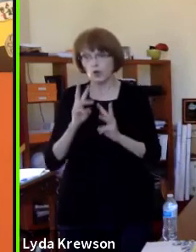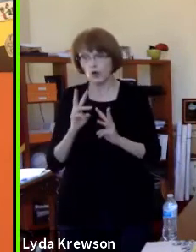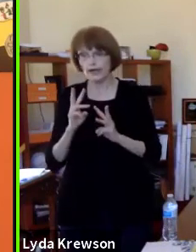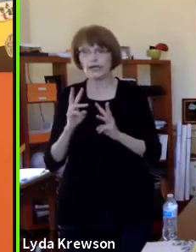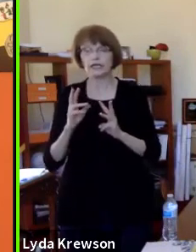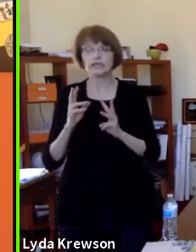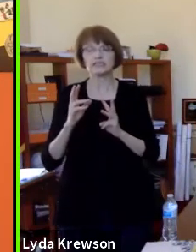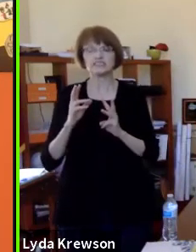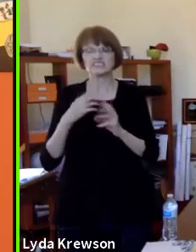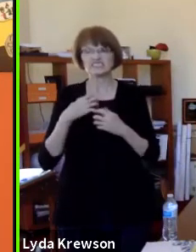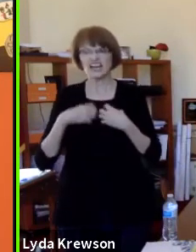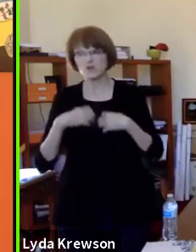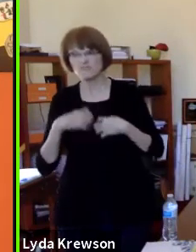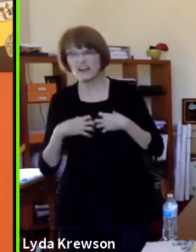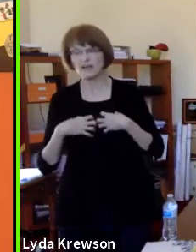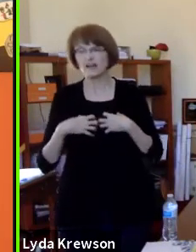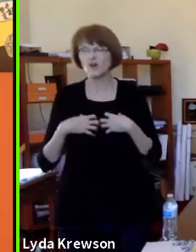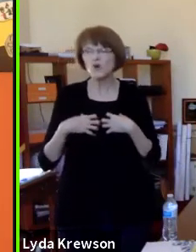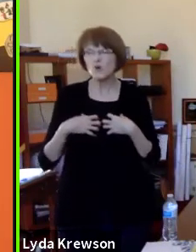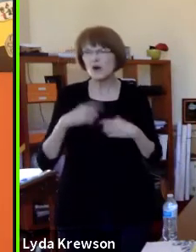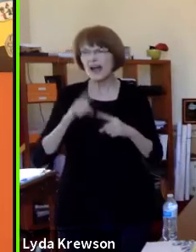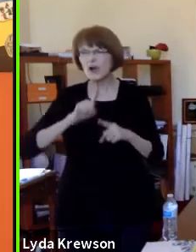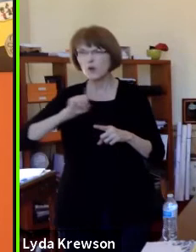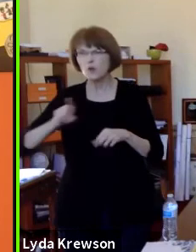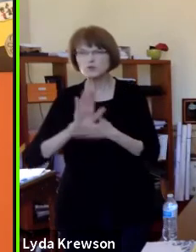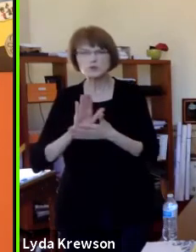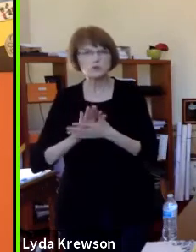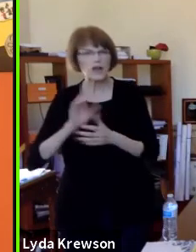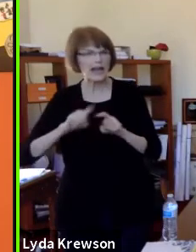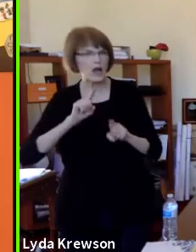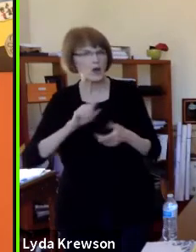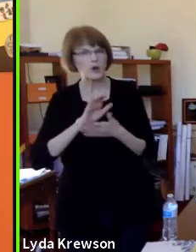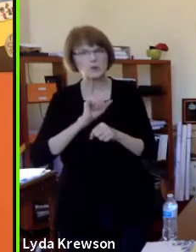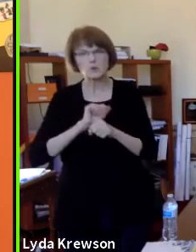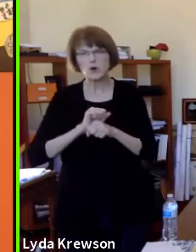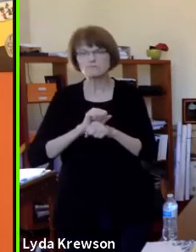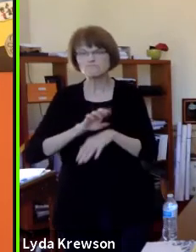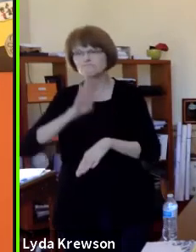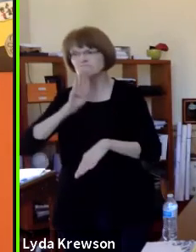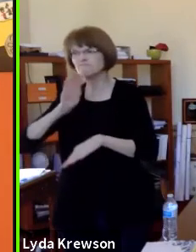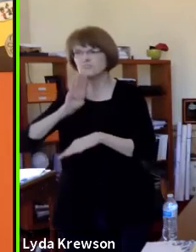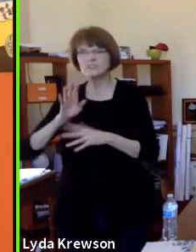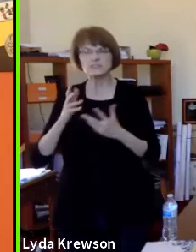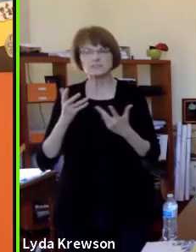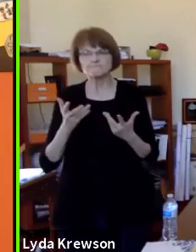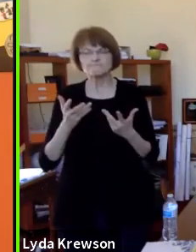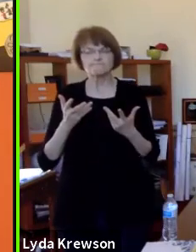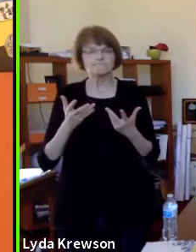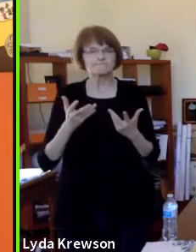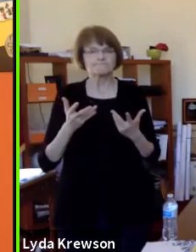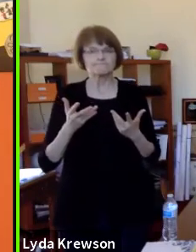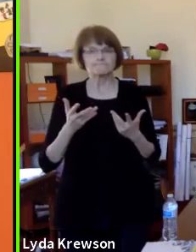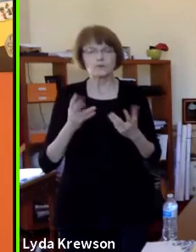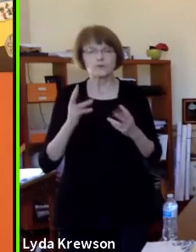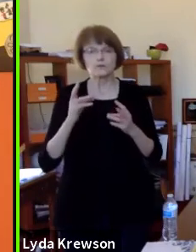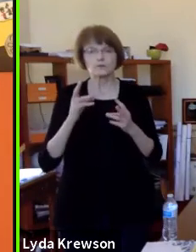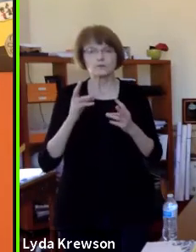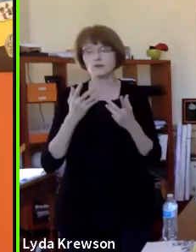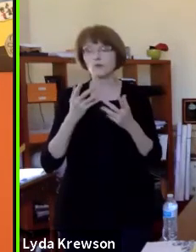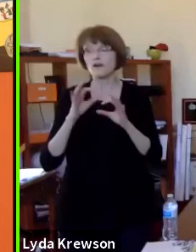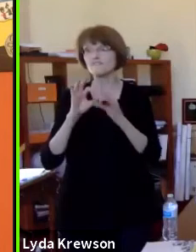a little aggravated that we can't go to school, we can't go to work. Makes us worried about our